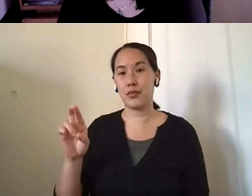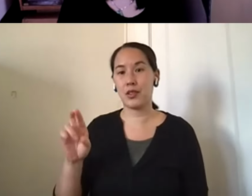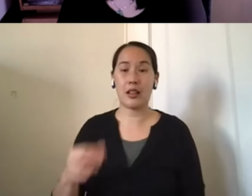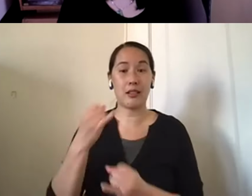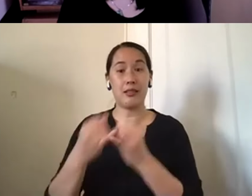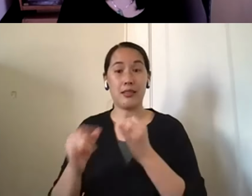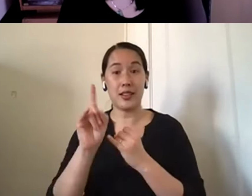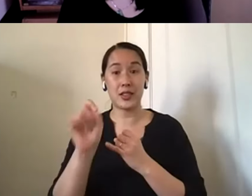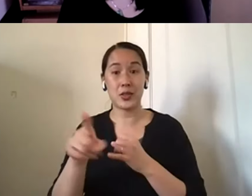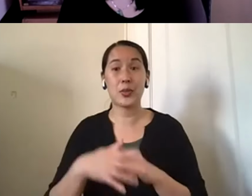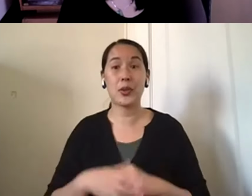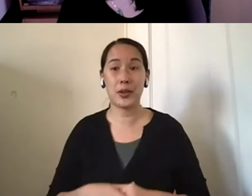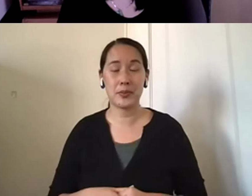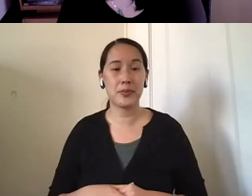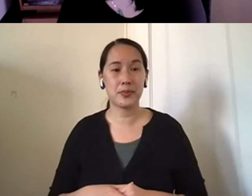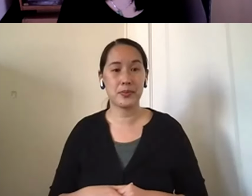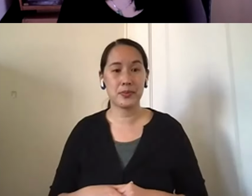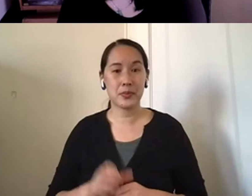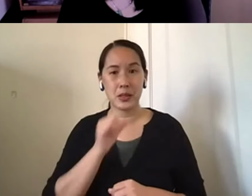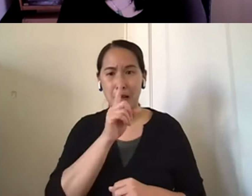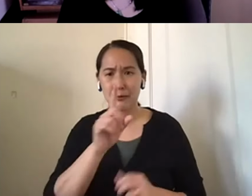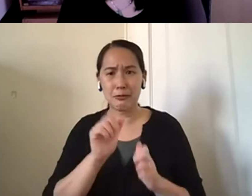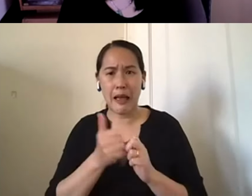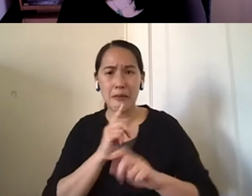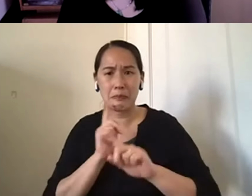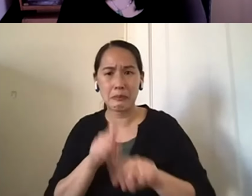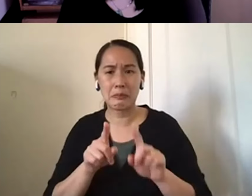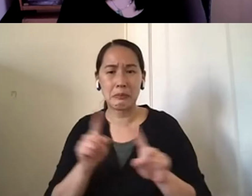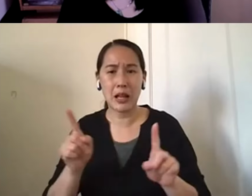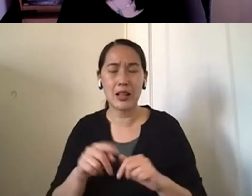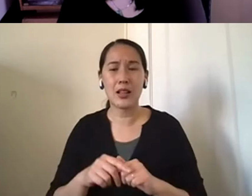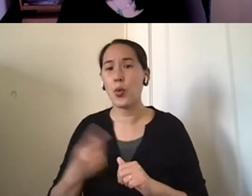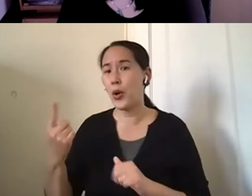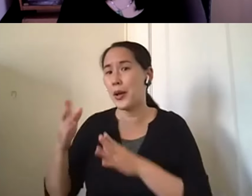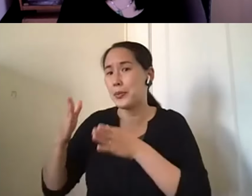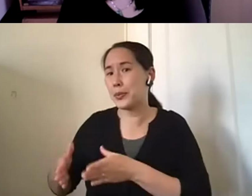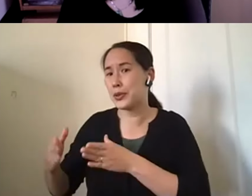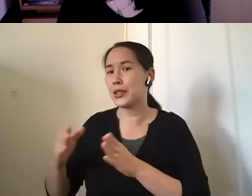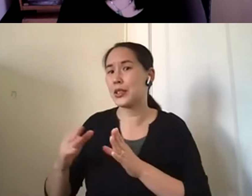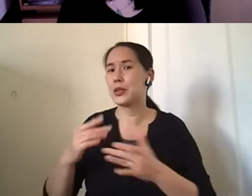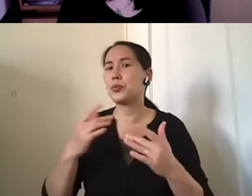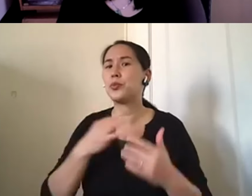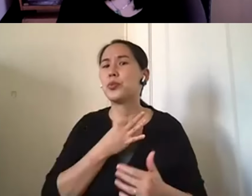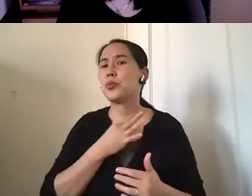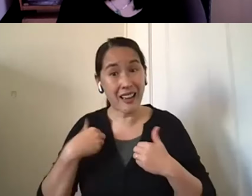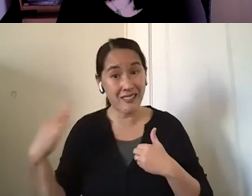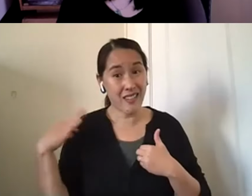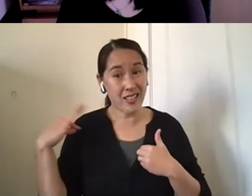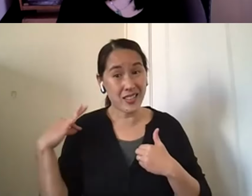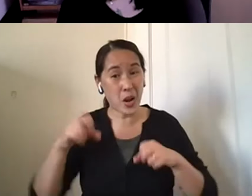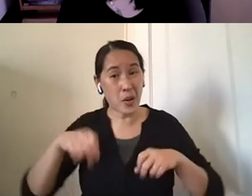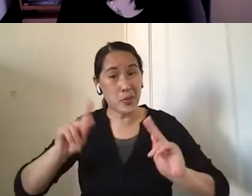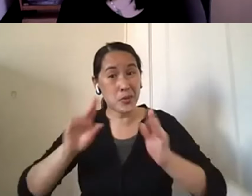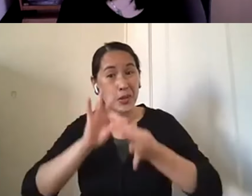sure how you'd answer it, but attendee is wondering about are there volunteer opportunities in